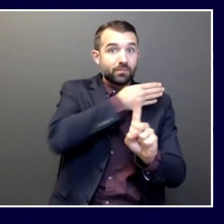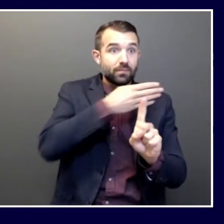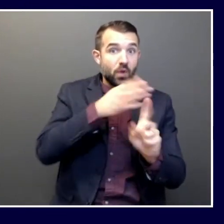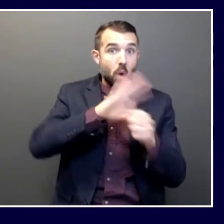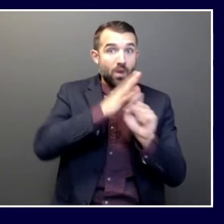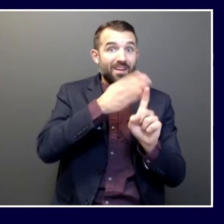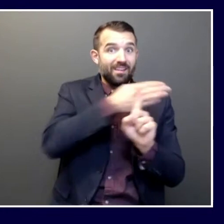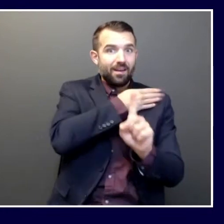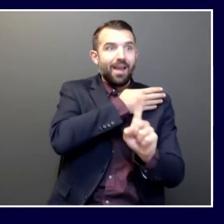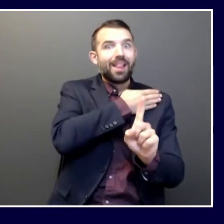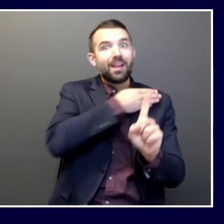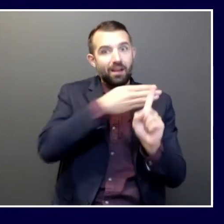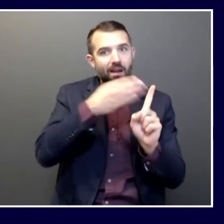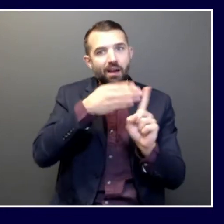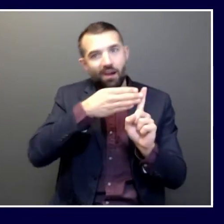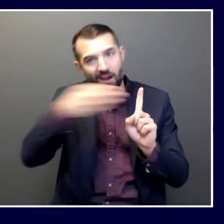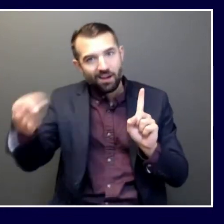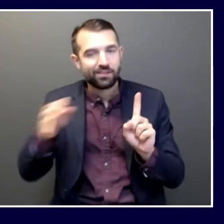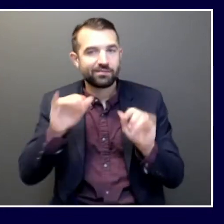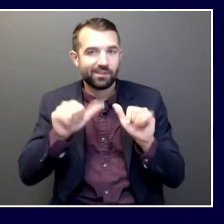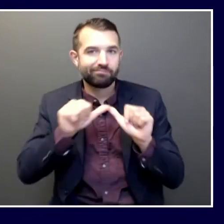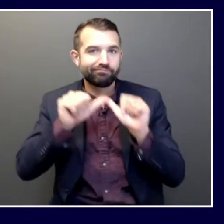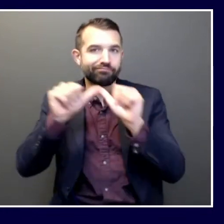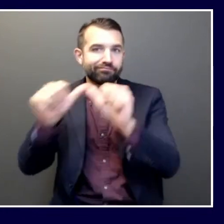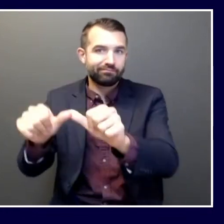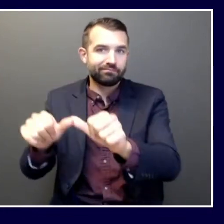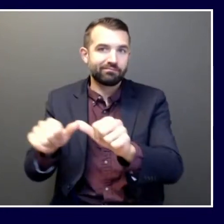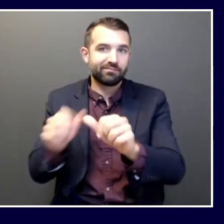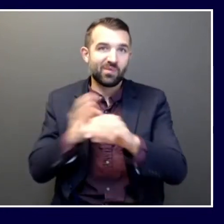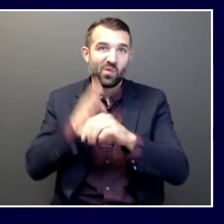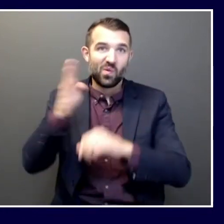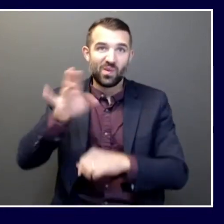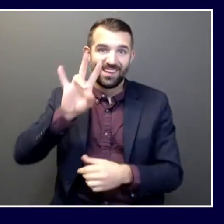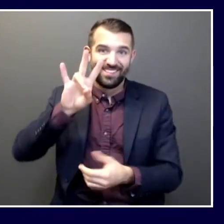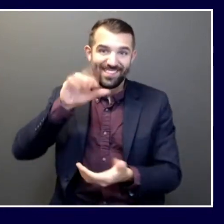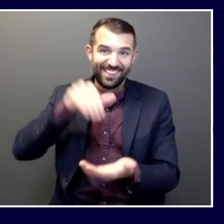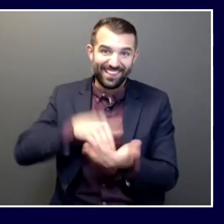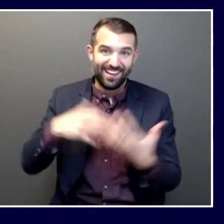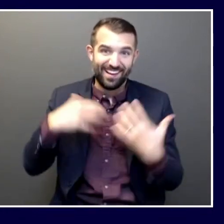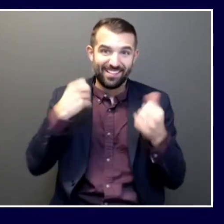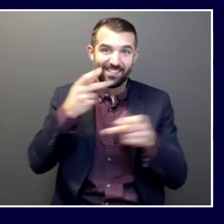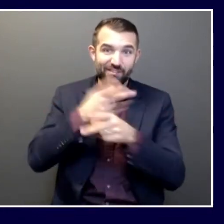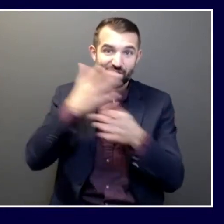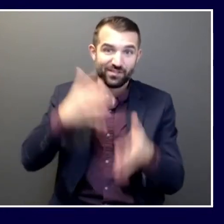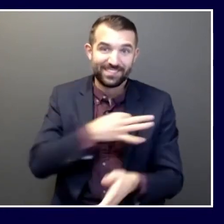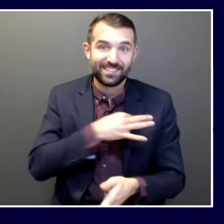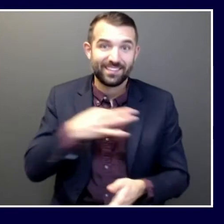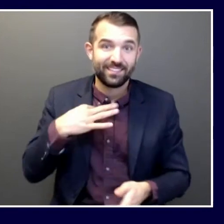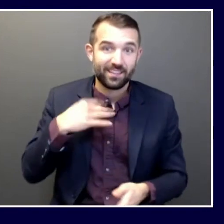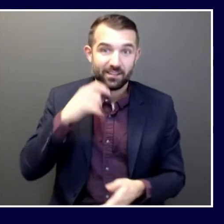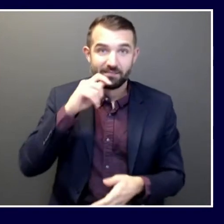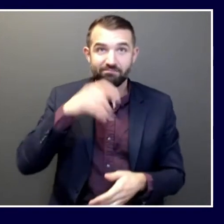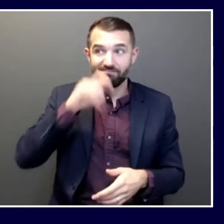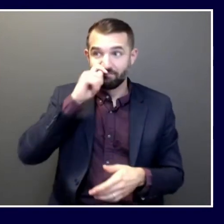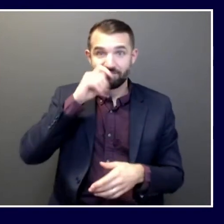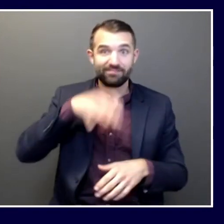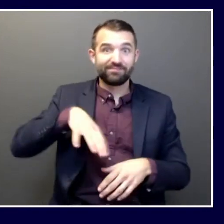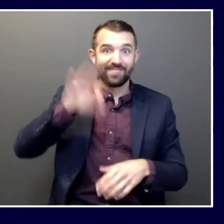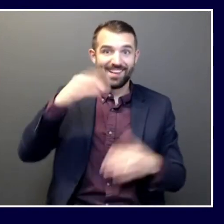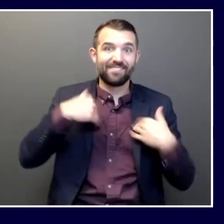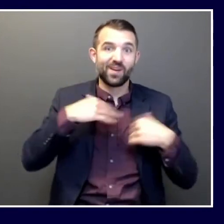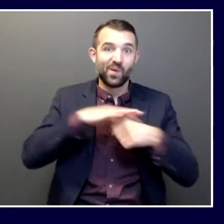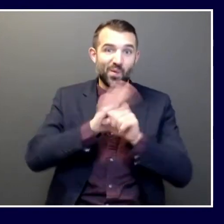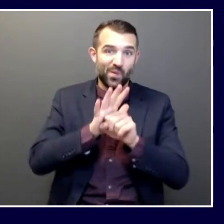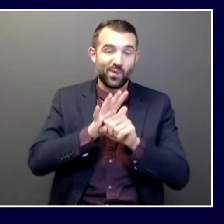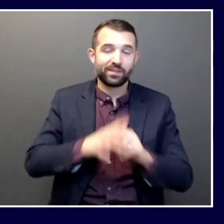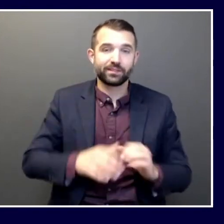7,000 healthcare workers who have tested positive for COVID-19 and thousands more who have not tested positive, but have had to be